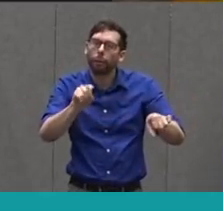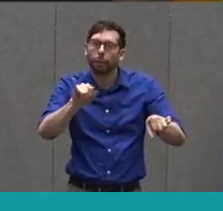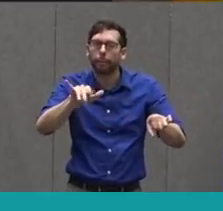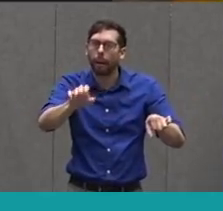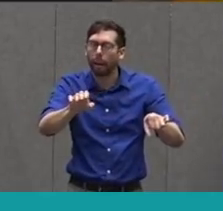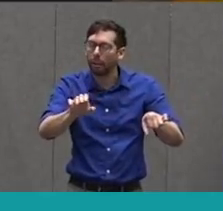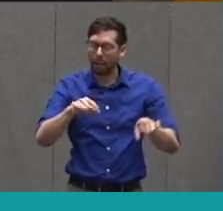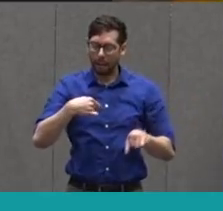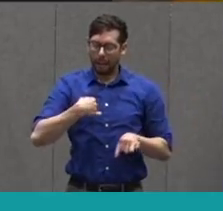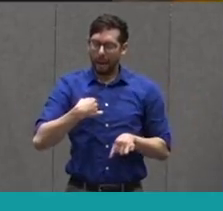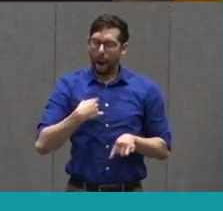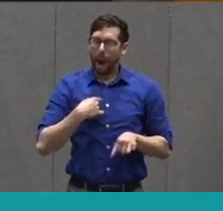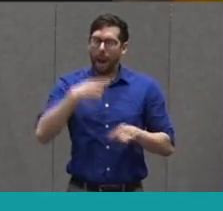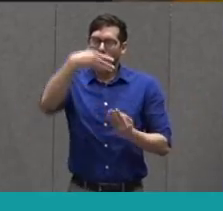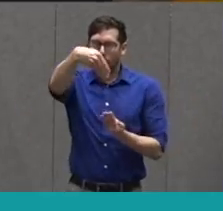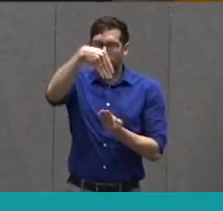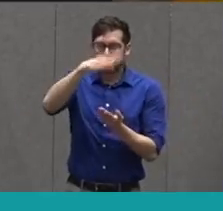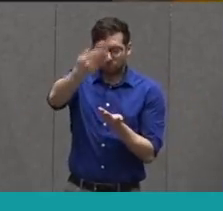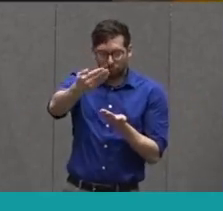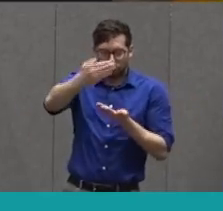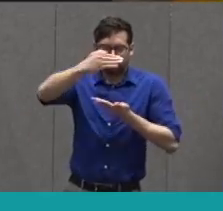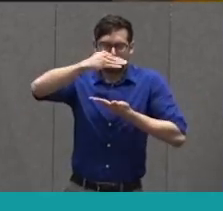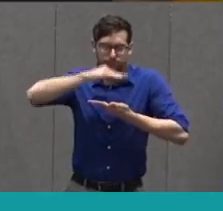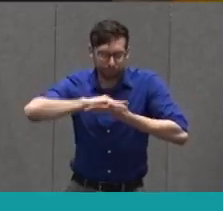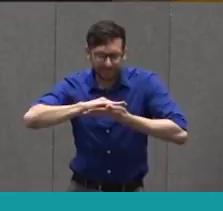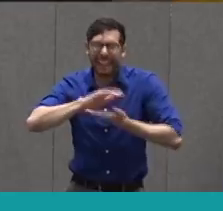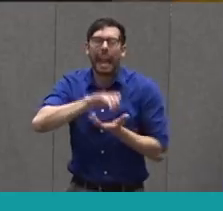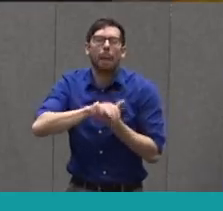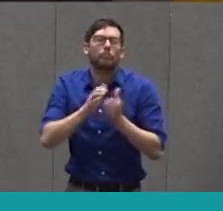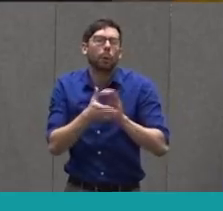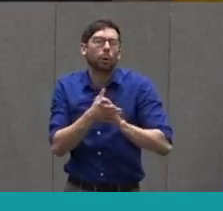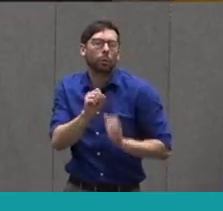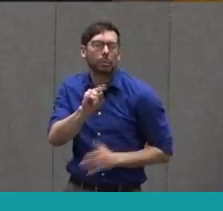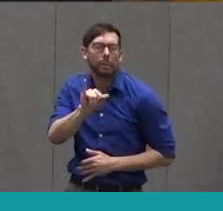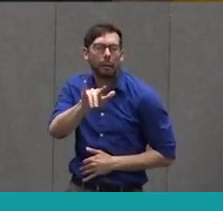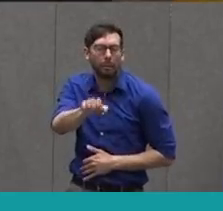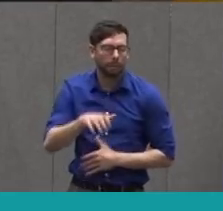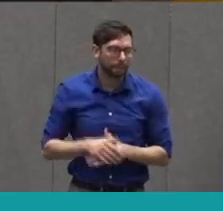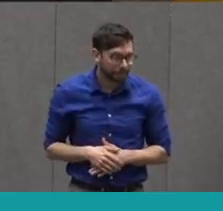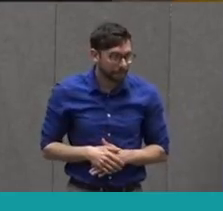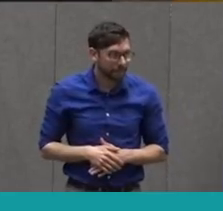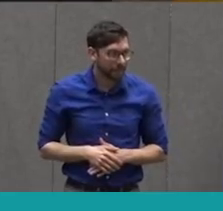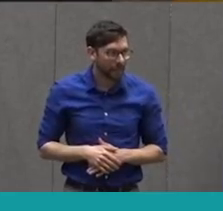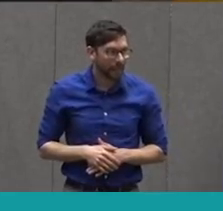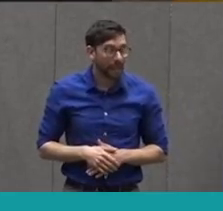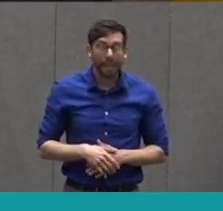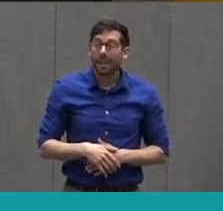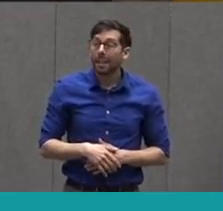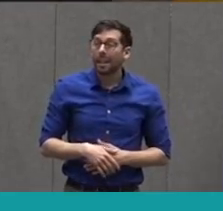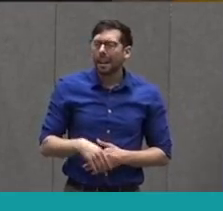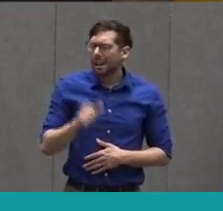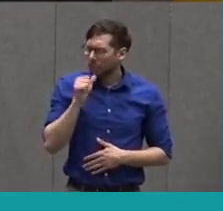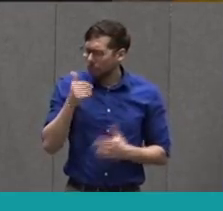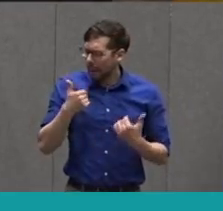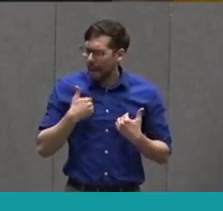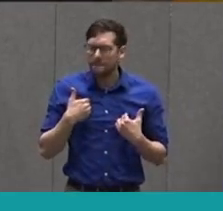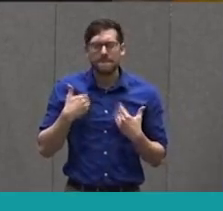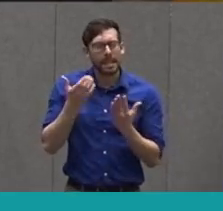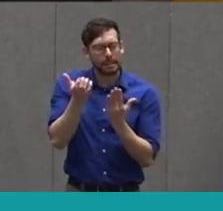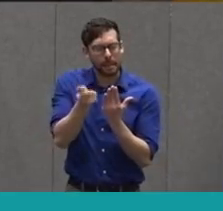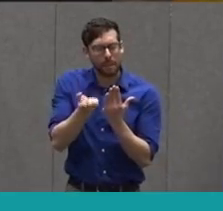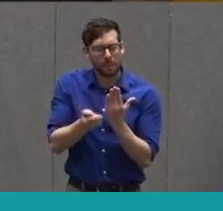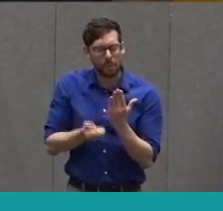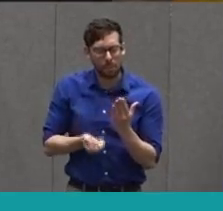stop. So I'm going to do that. And then if I have a stapler, which I don't have up here right now, but I